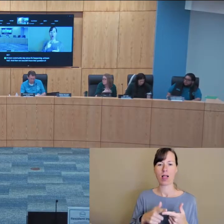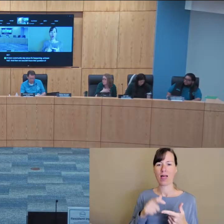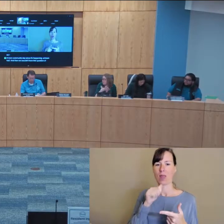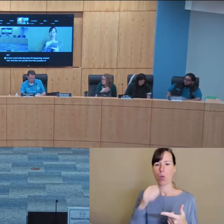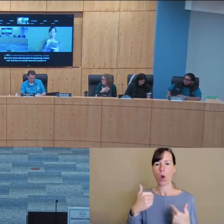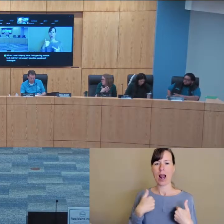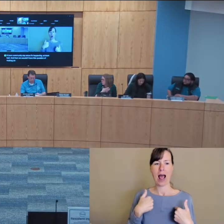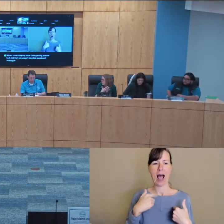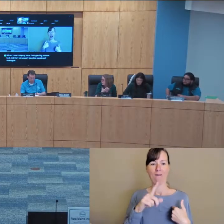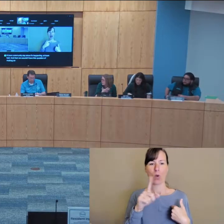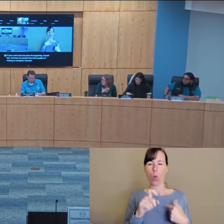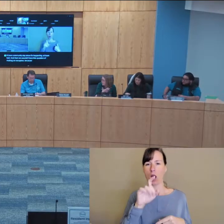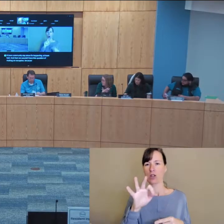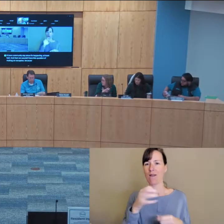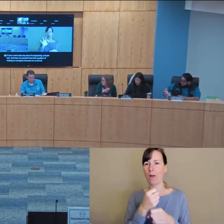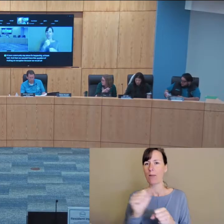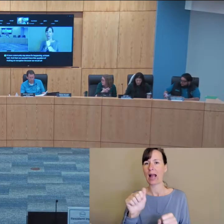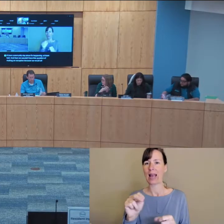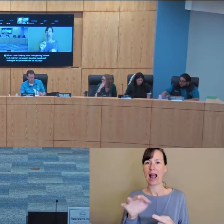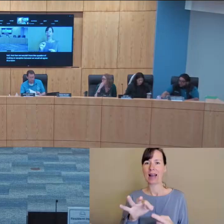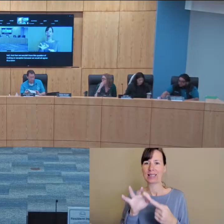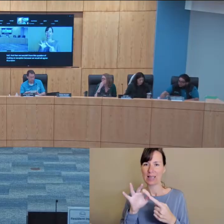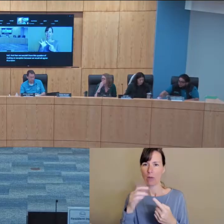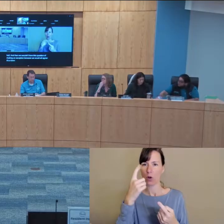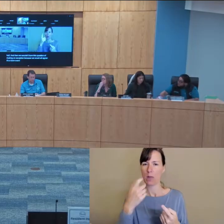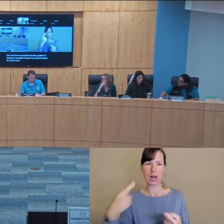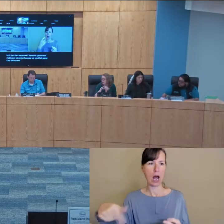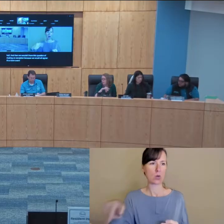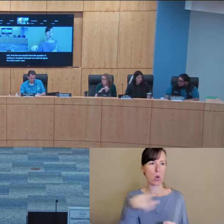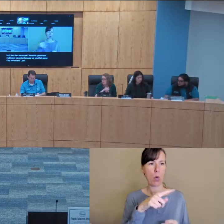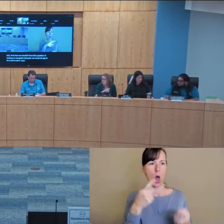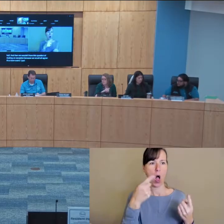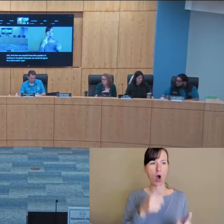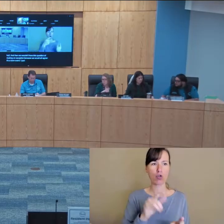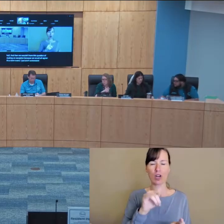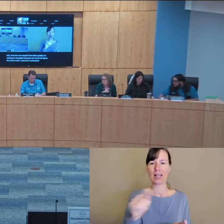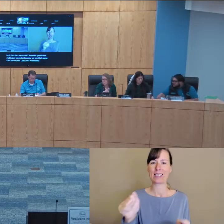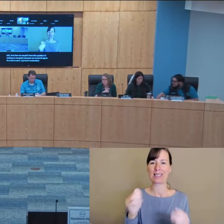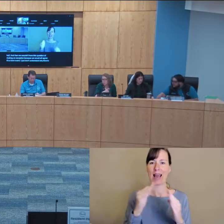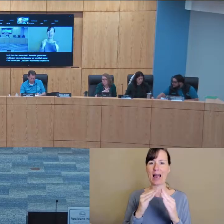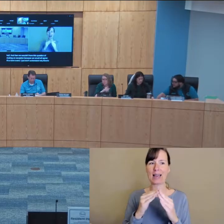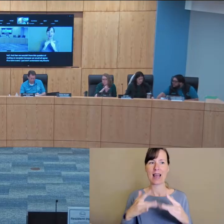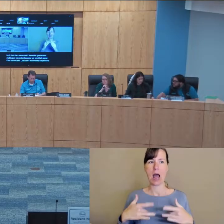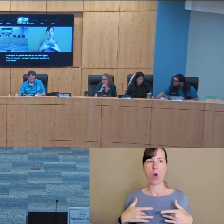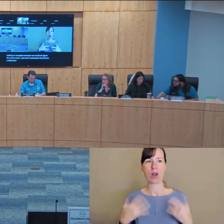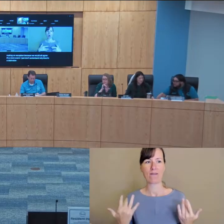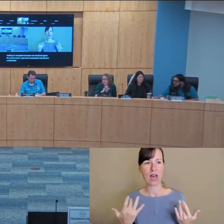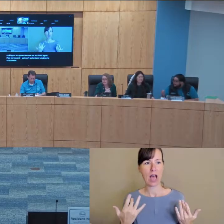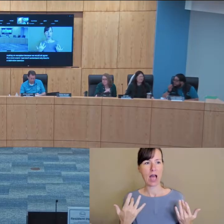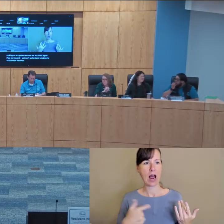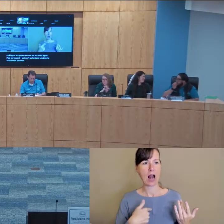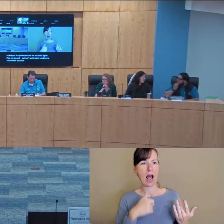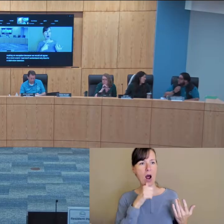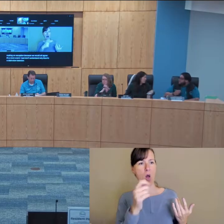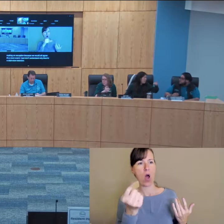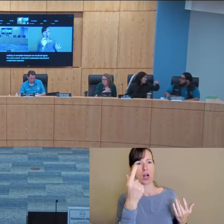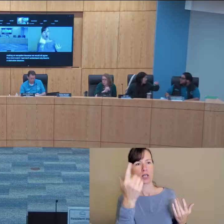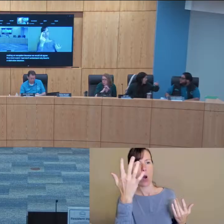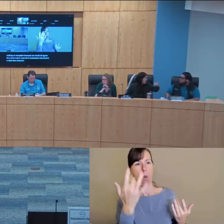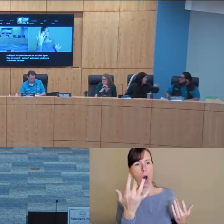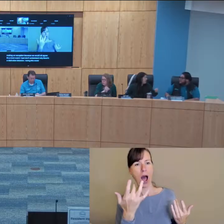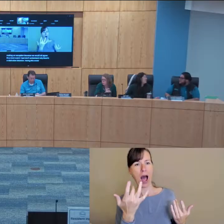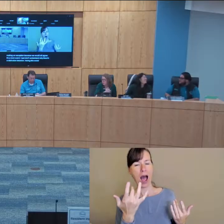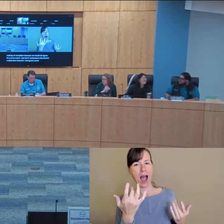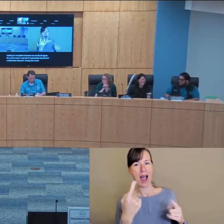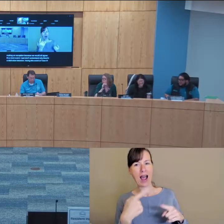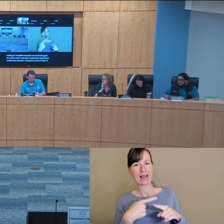an exception because we would all agree it's a town event. I just don't understand why there's a distinction between having this event at